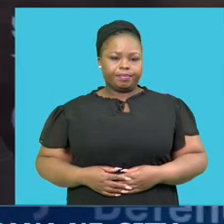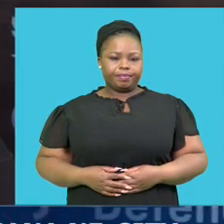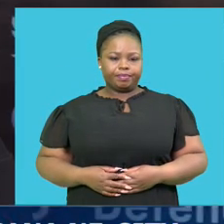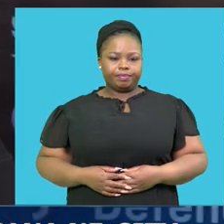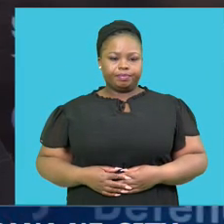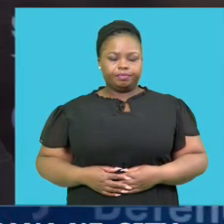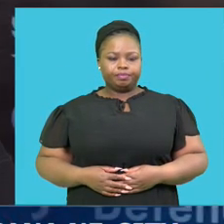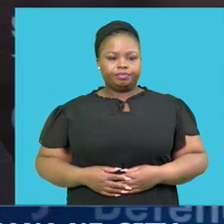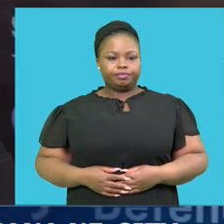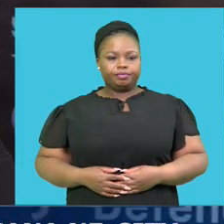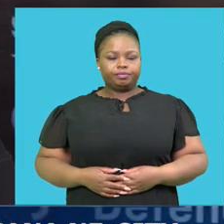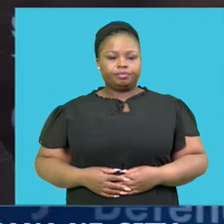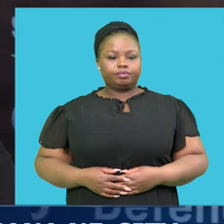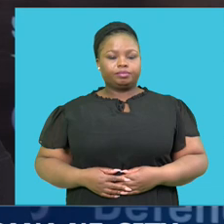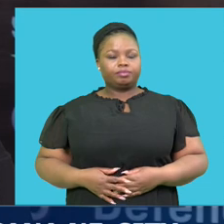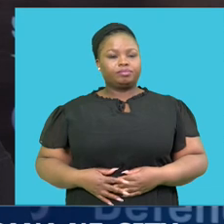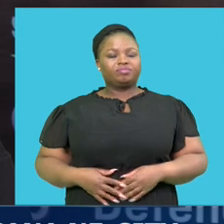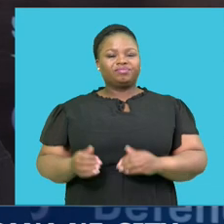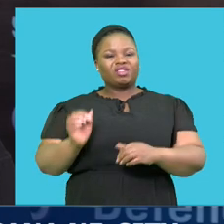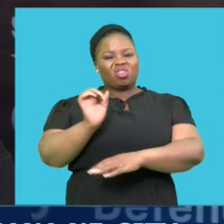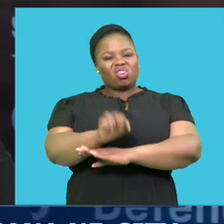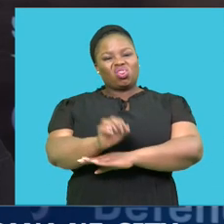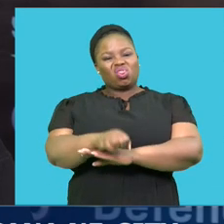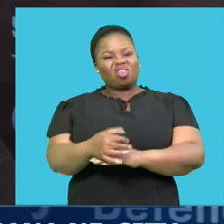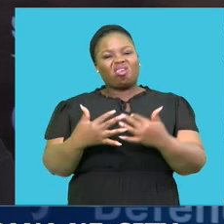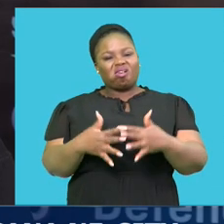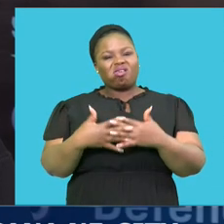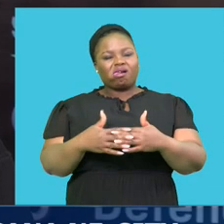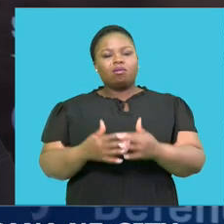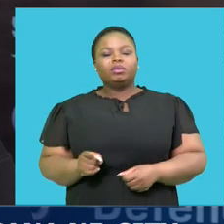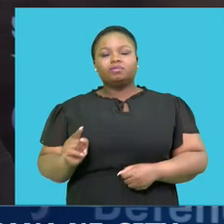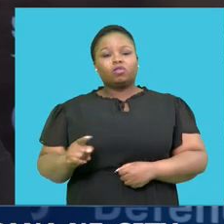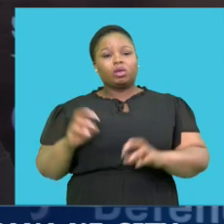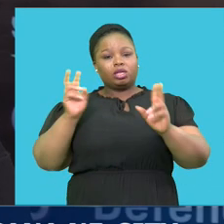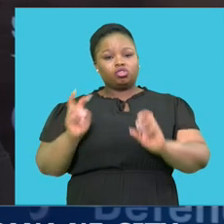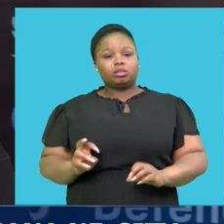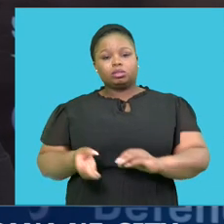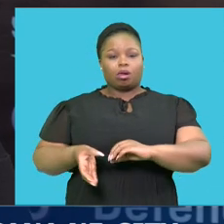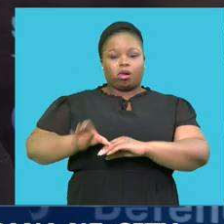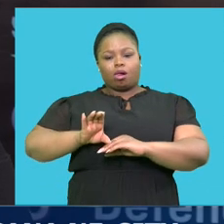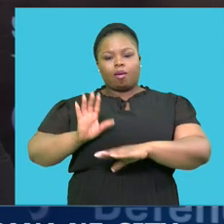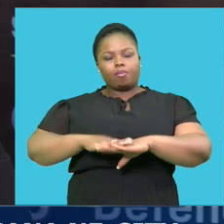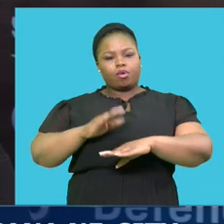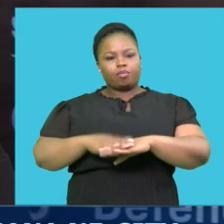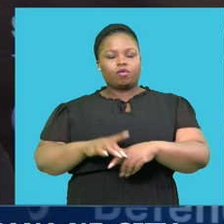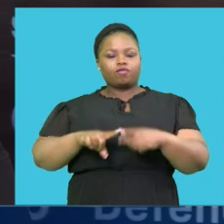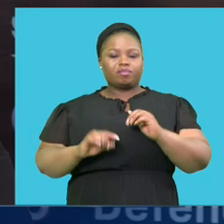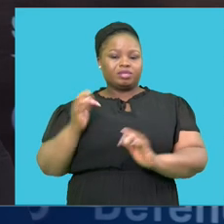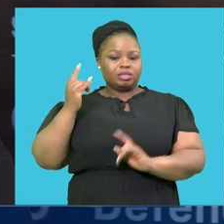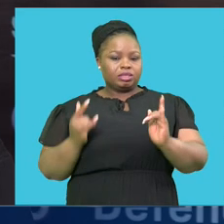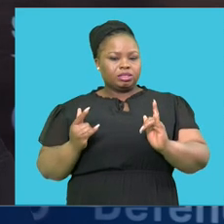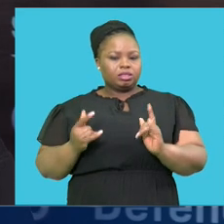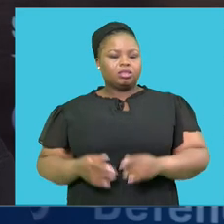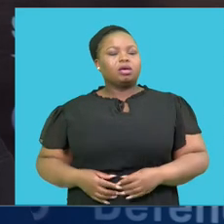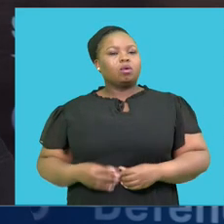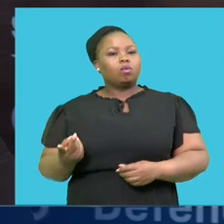The uncaring, arrogant and insensitive handling of the electricity surcharge and tariff increase by the city and